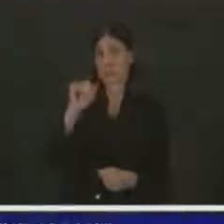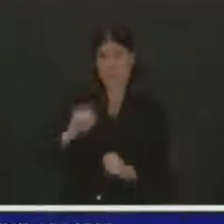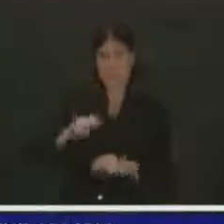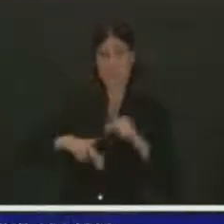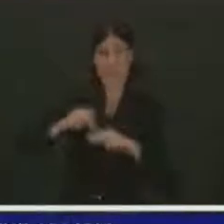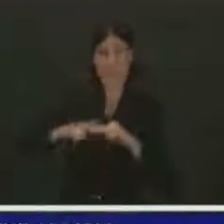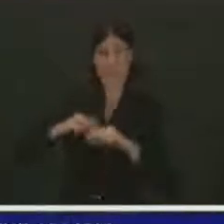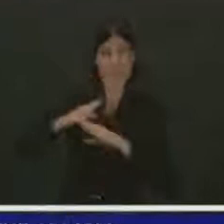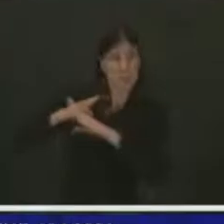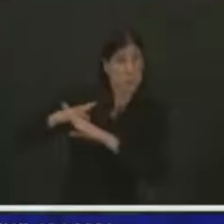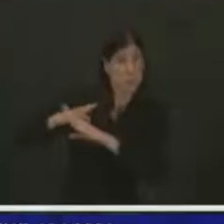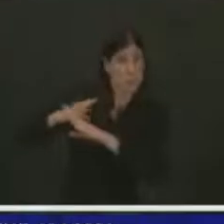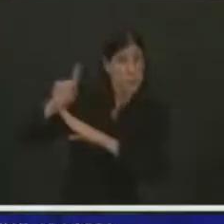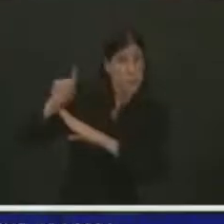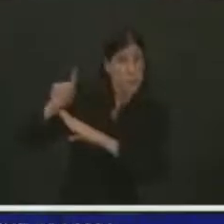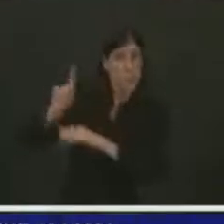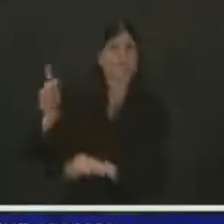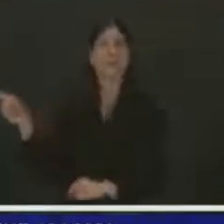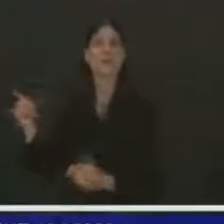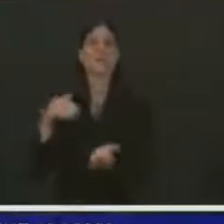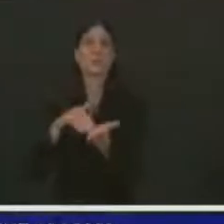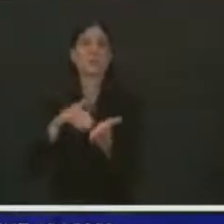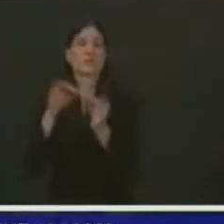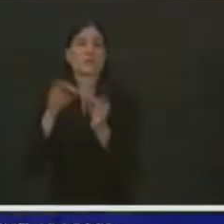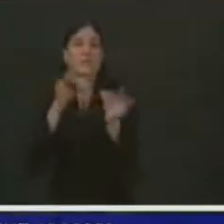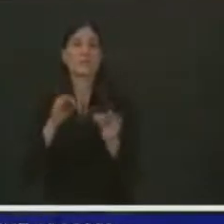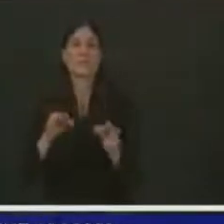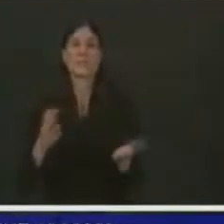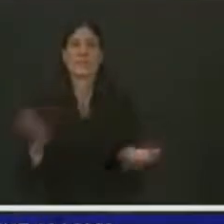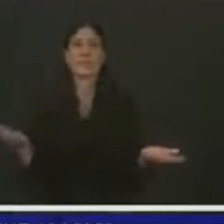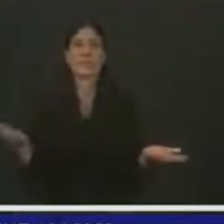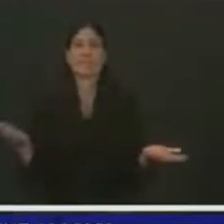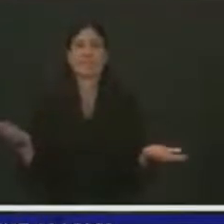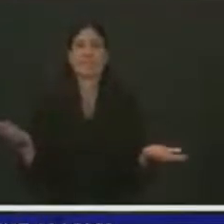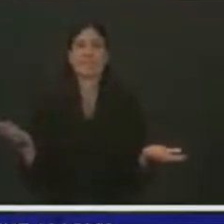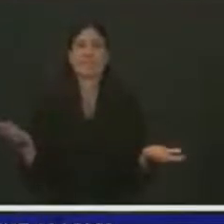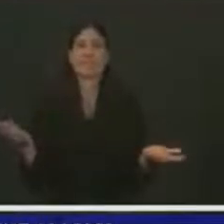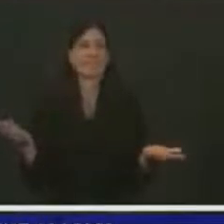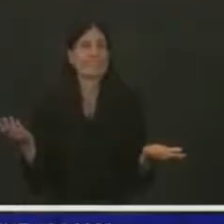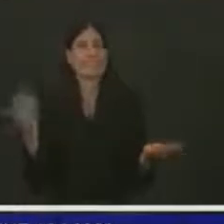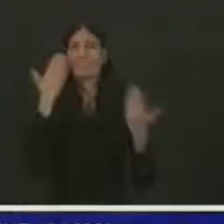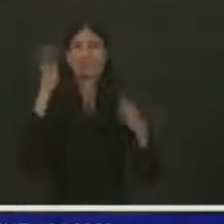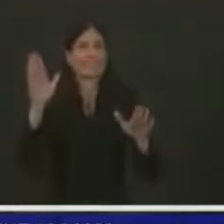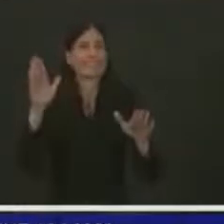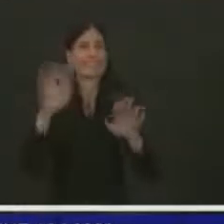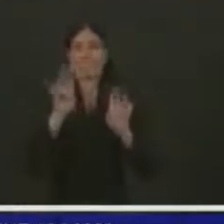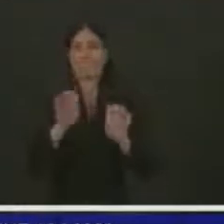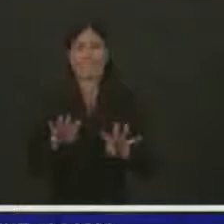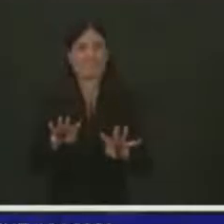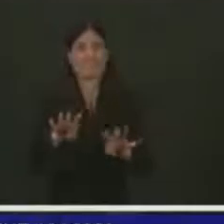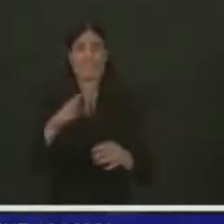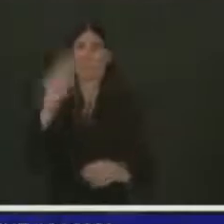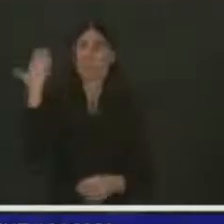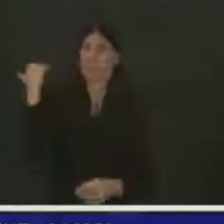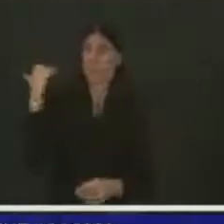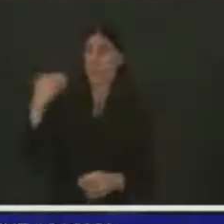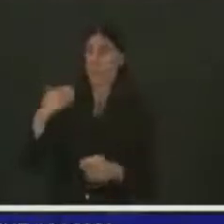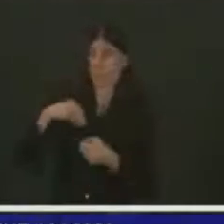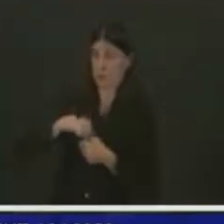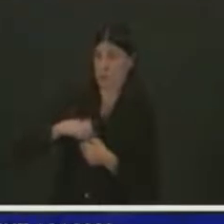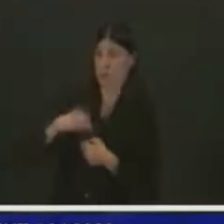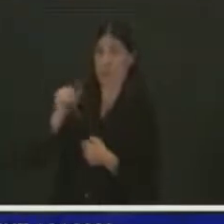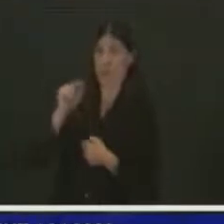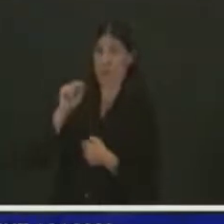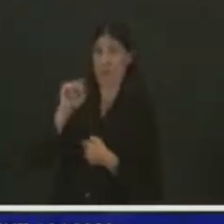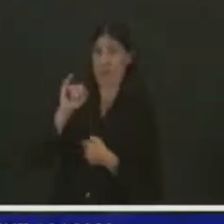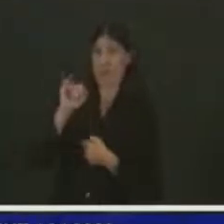a tremendous amount of work is going on nationally to help get us there. We are just still early on. You know, we're just